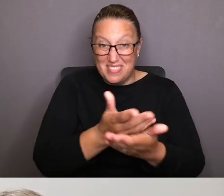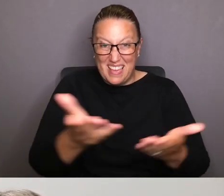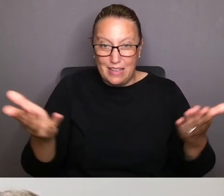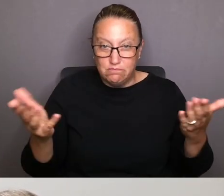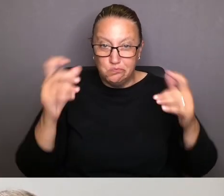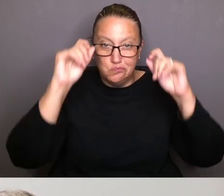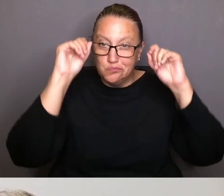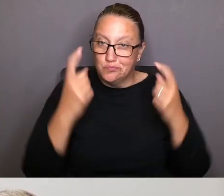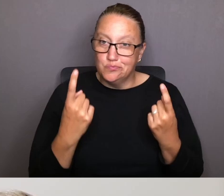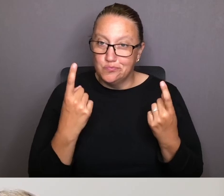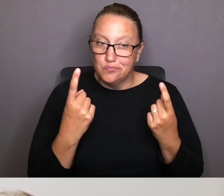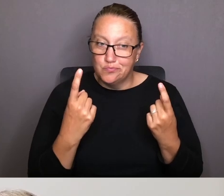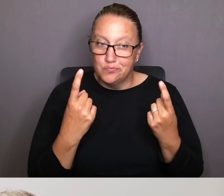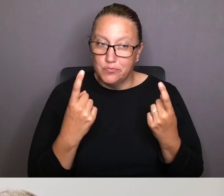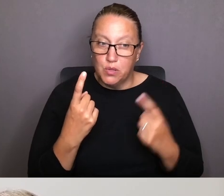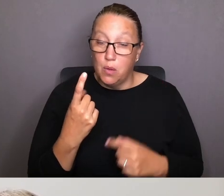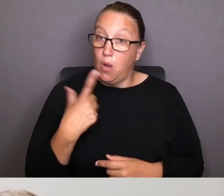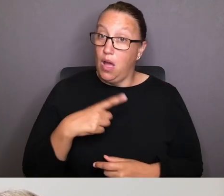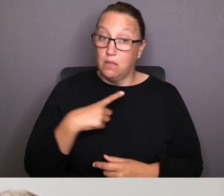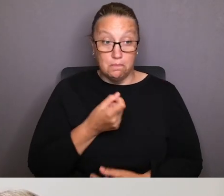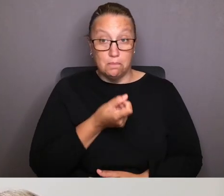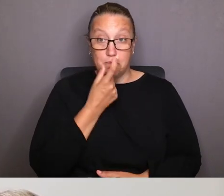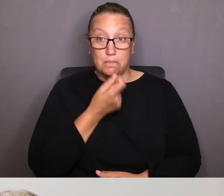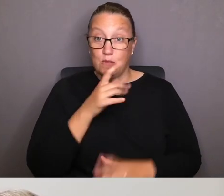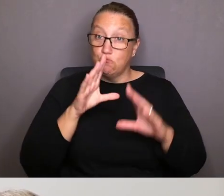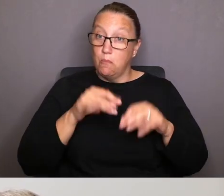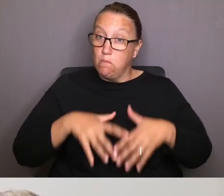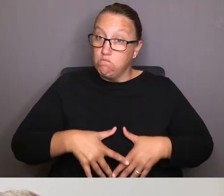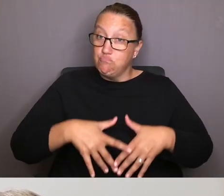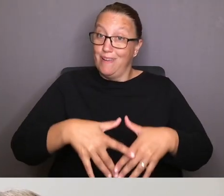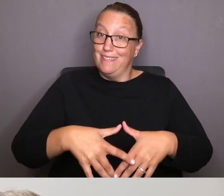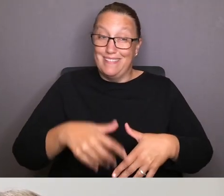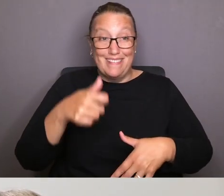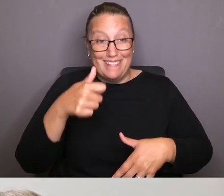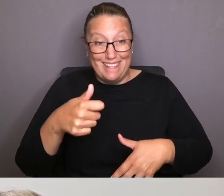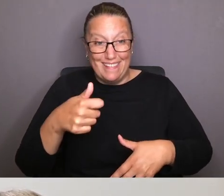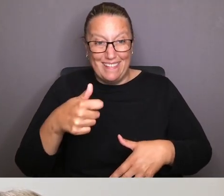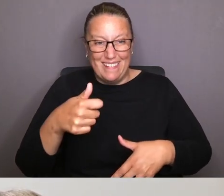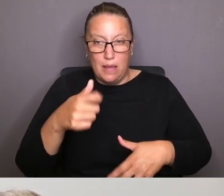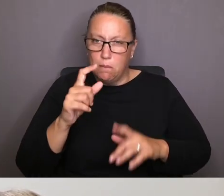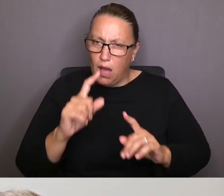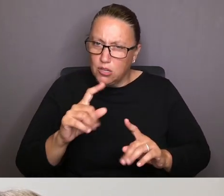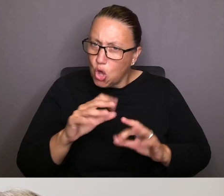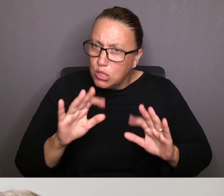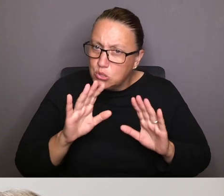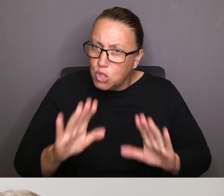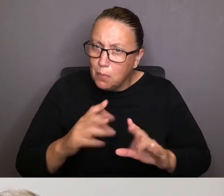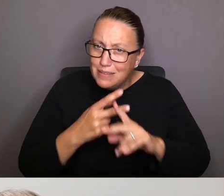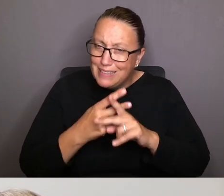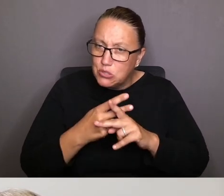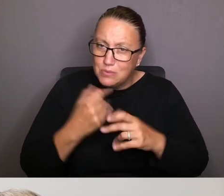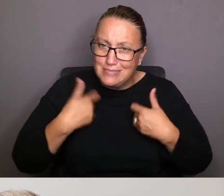about sexual health. And it's really important because sometimes that education doesn't get to